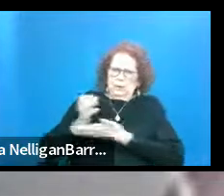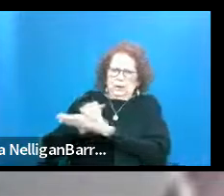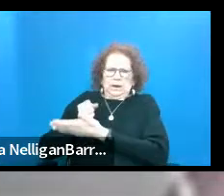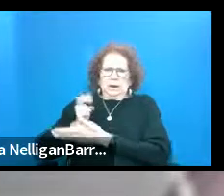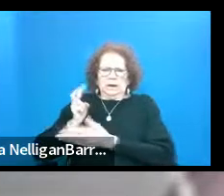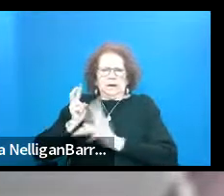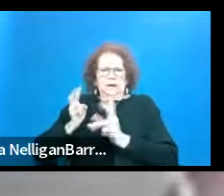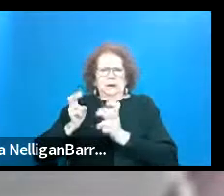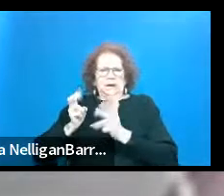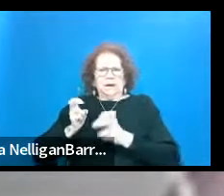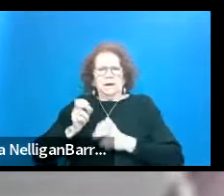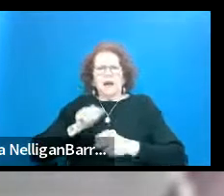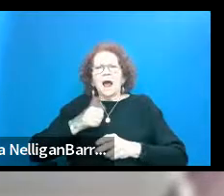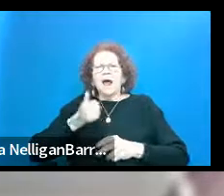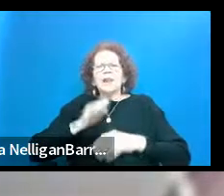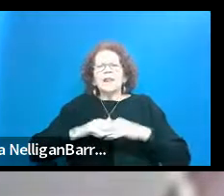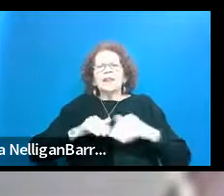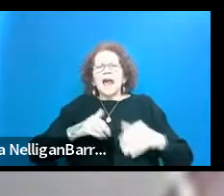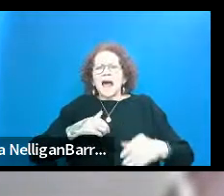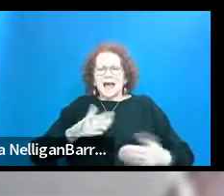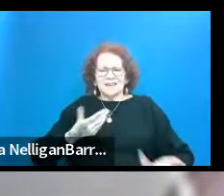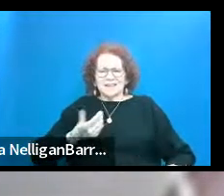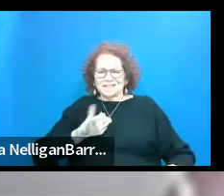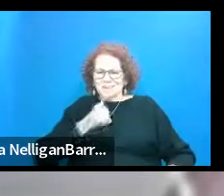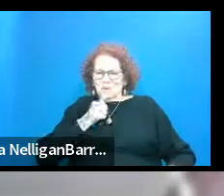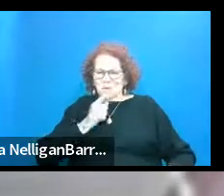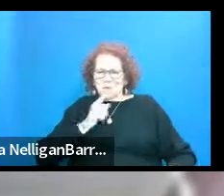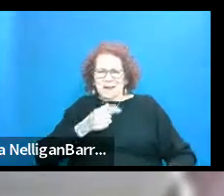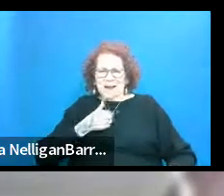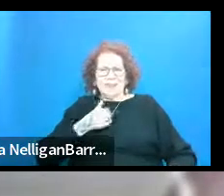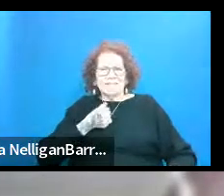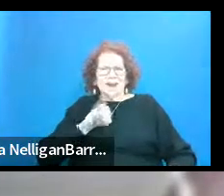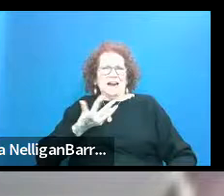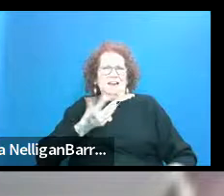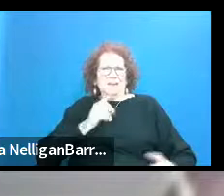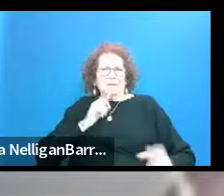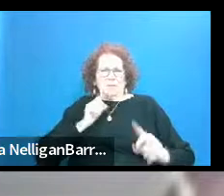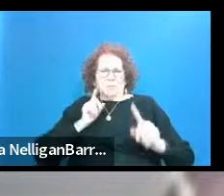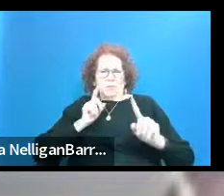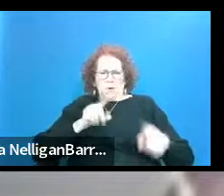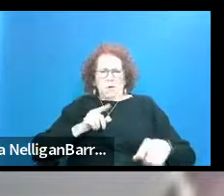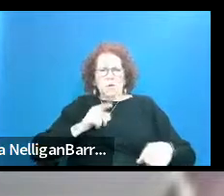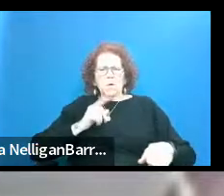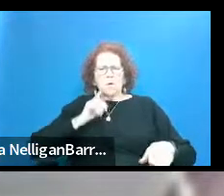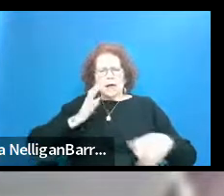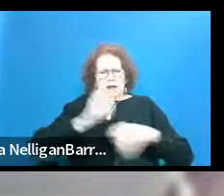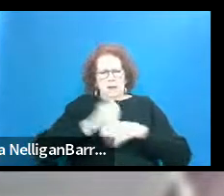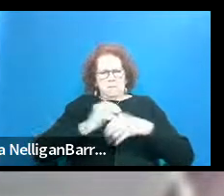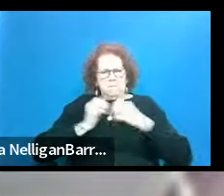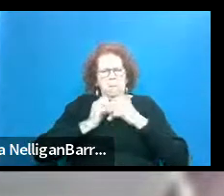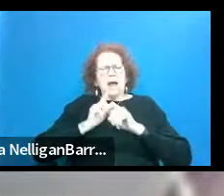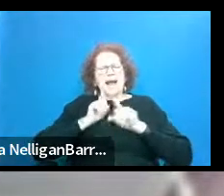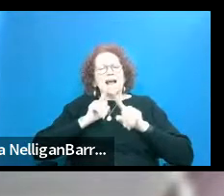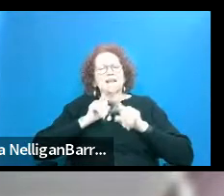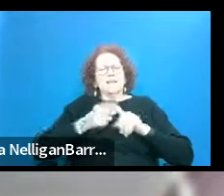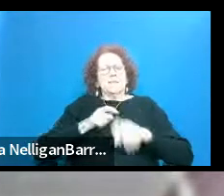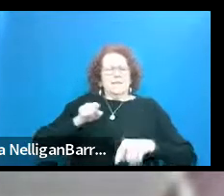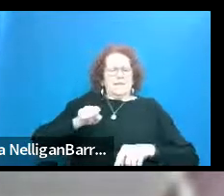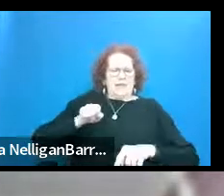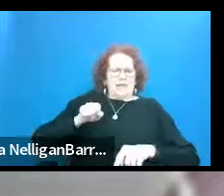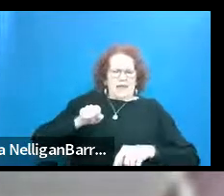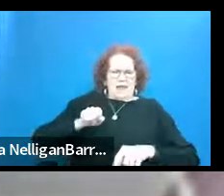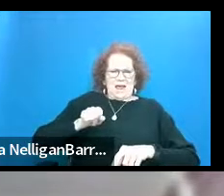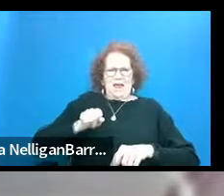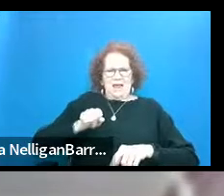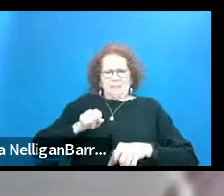have anything much more to report. We're going to get some more answers on some of the questions related to the vehicle purchases,